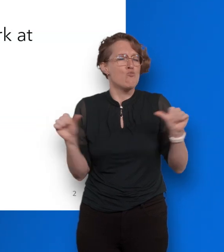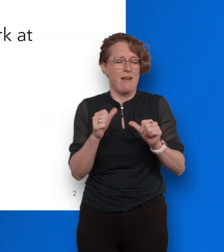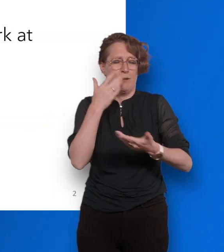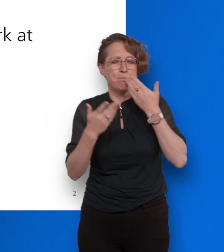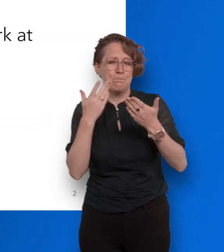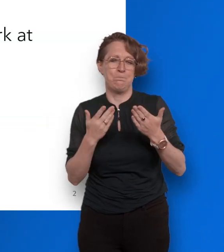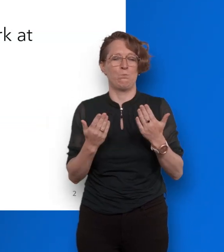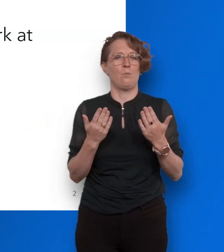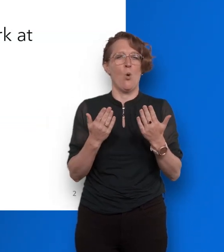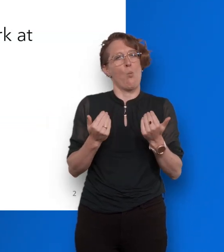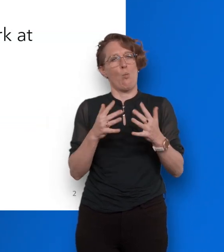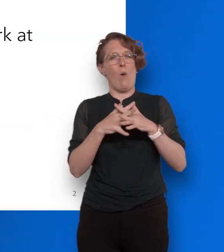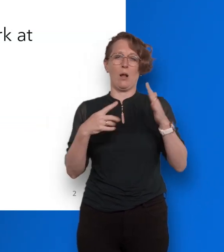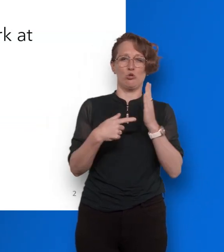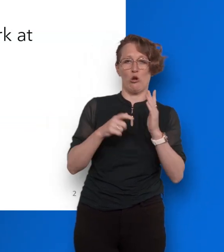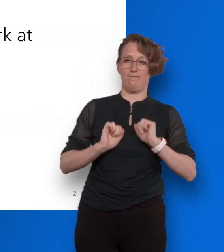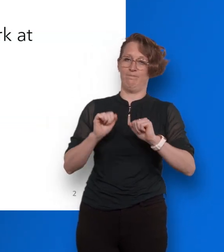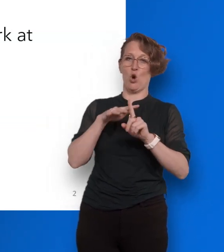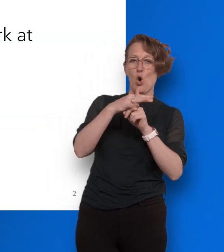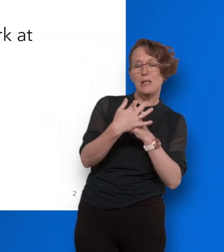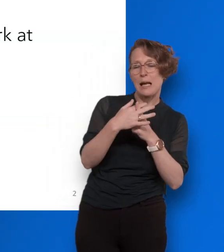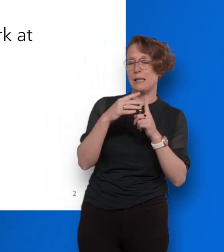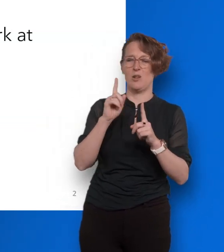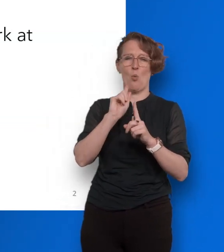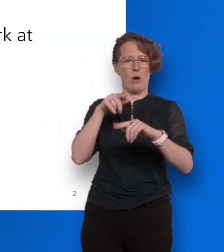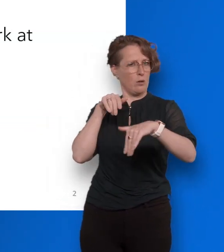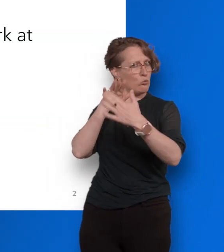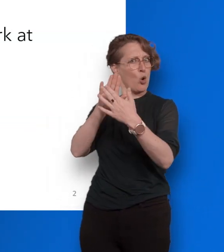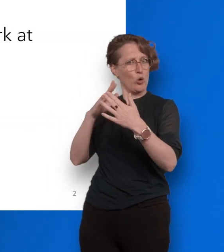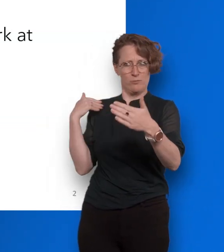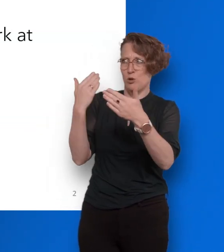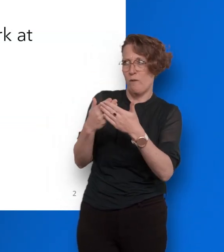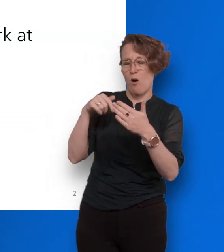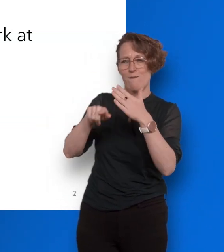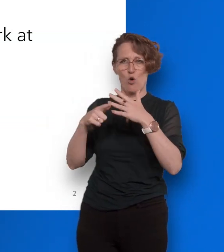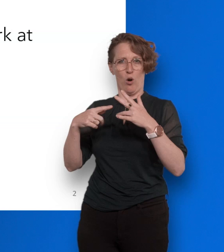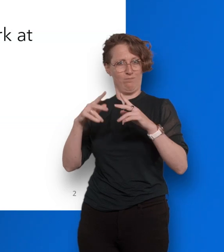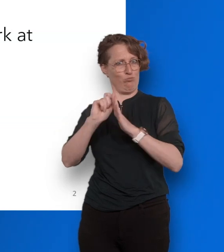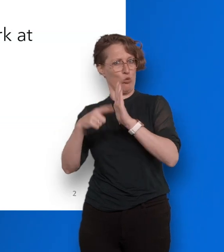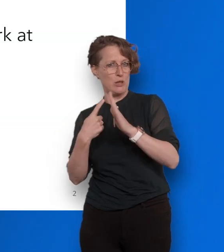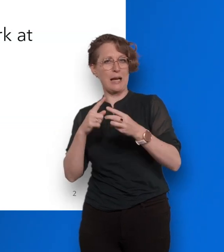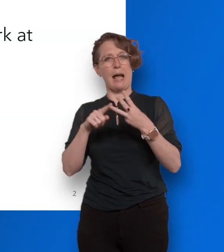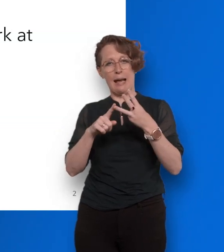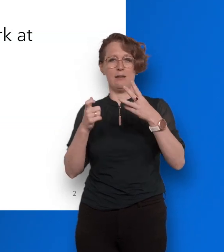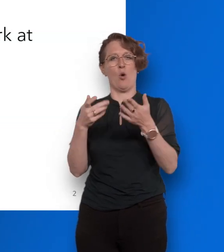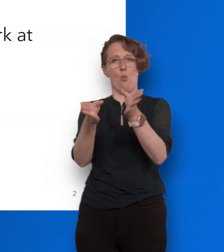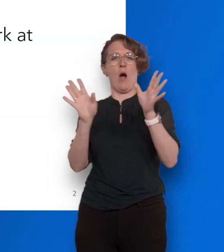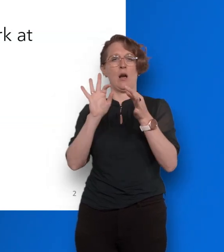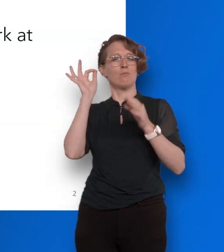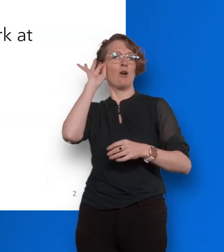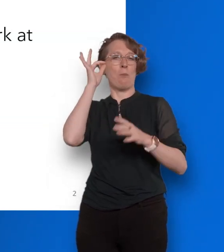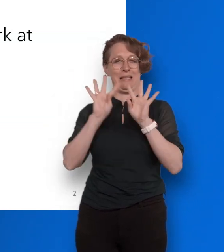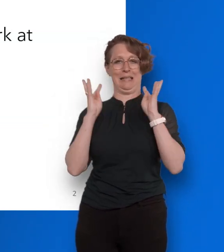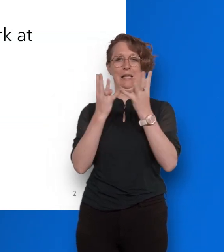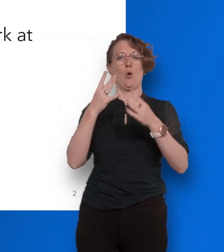on Wellcome's context to give you a bit more of that context, what our approach is so far to this work, and kind of wider committee work happening at Wellcome as